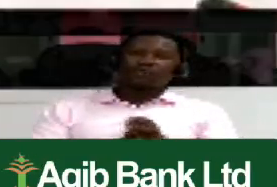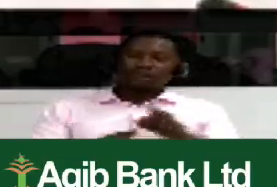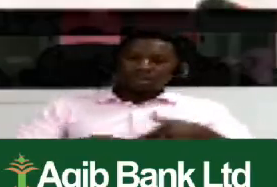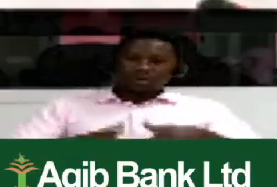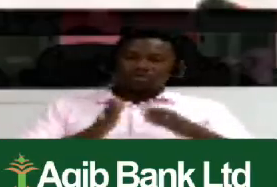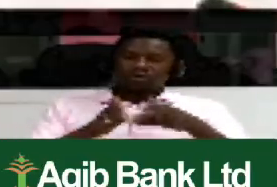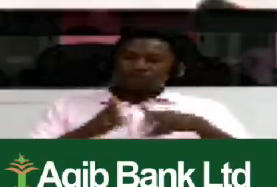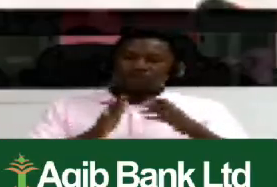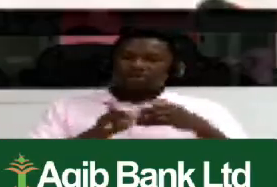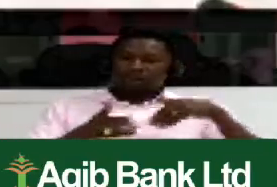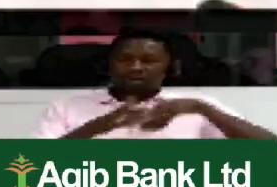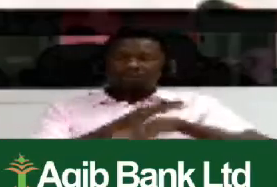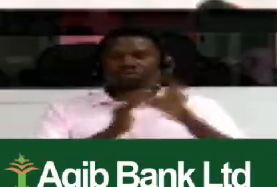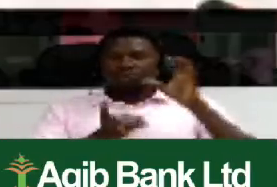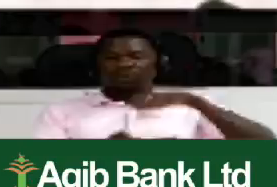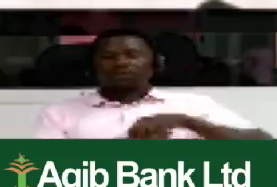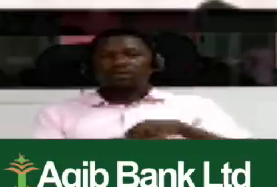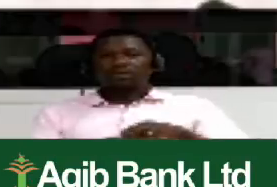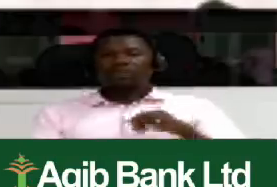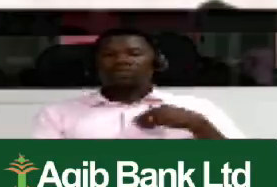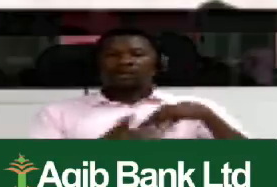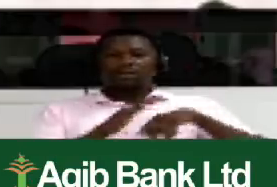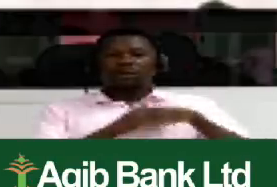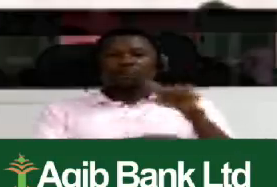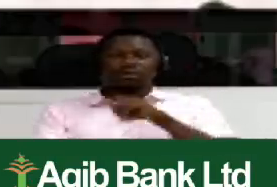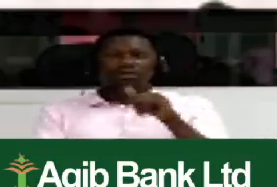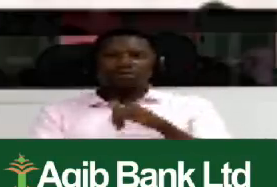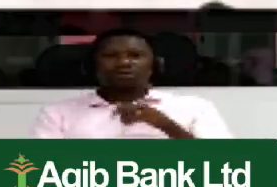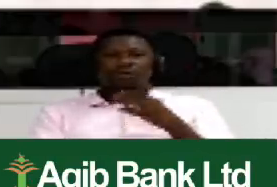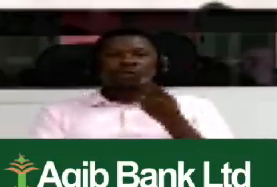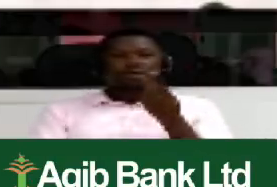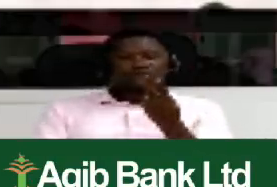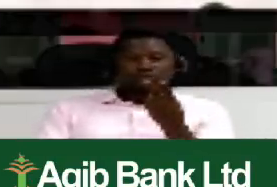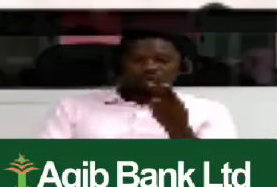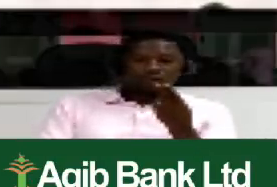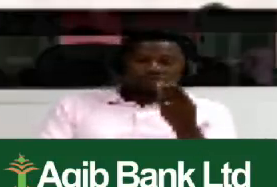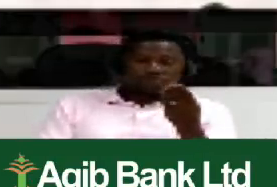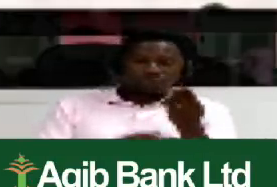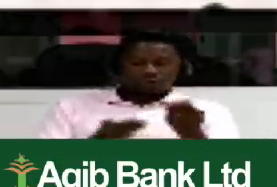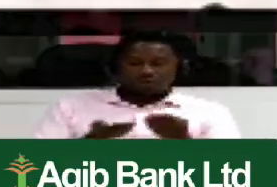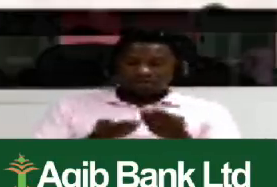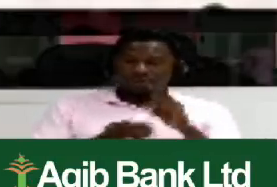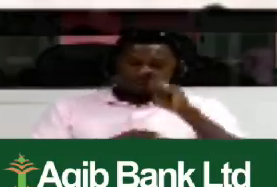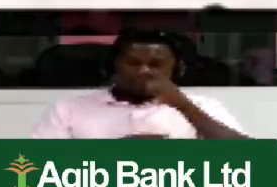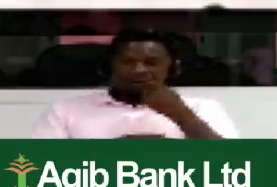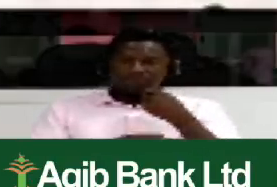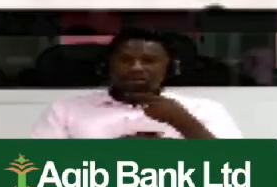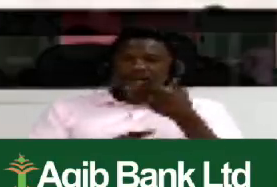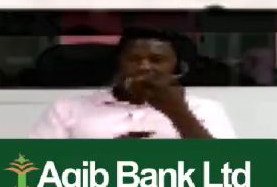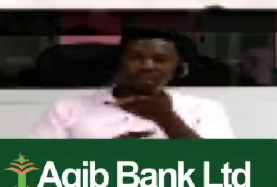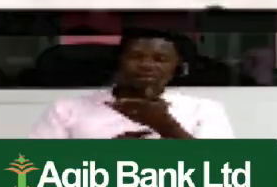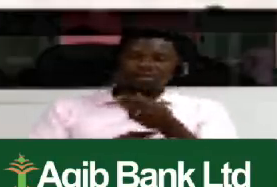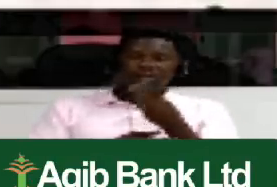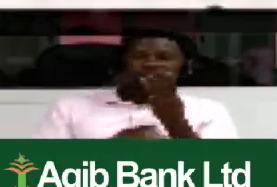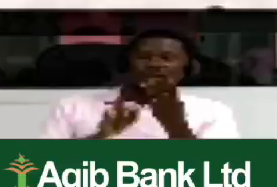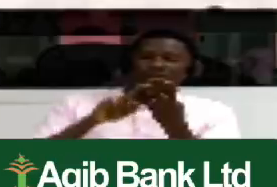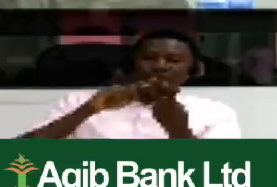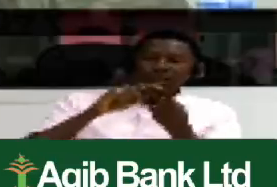along the way in Banjul, in which two students died on the spot, and three were taken to